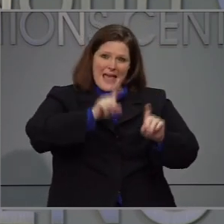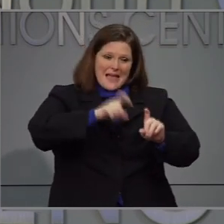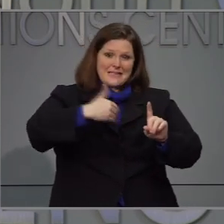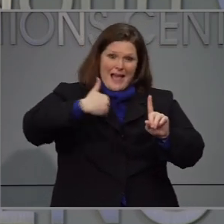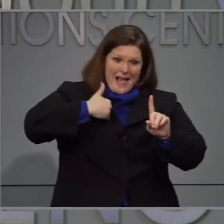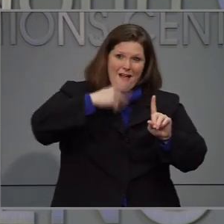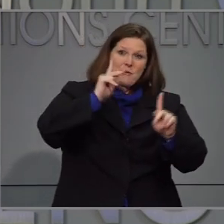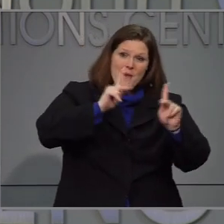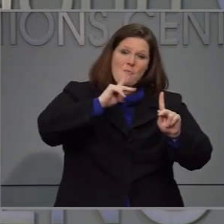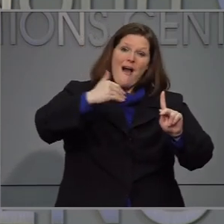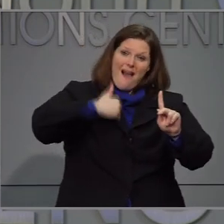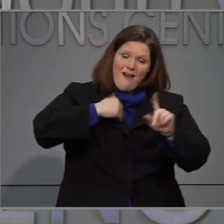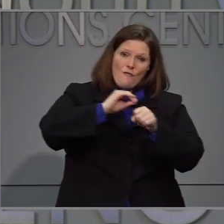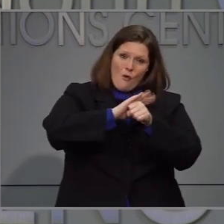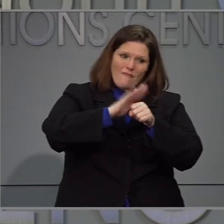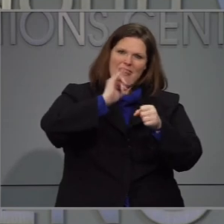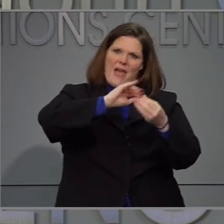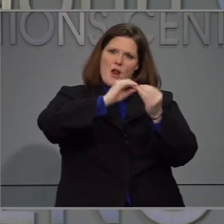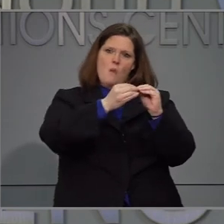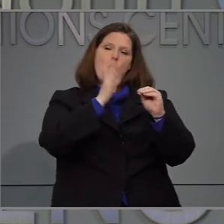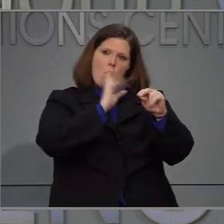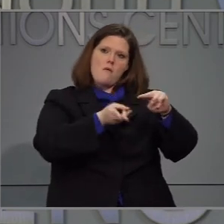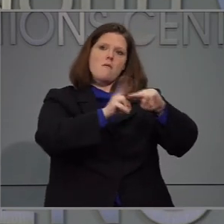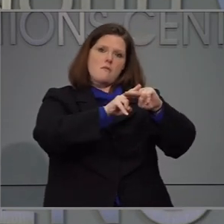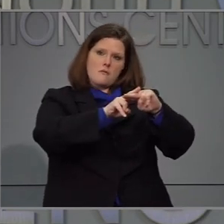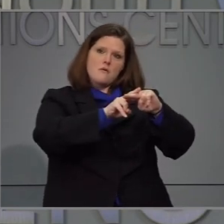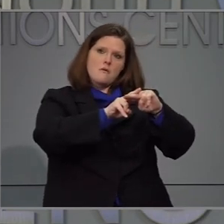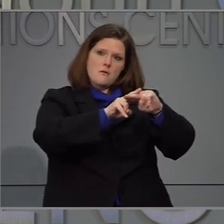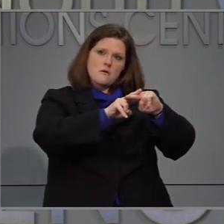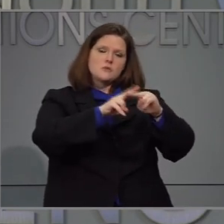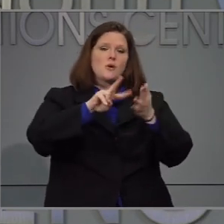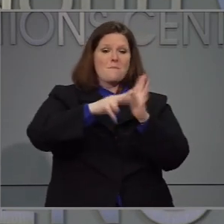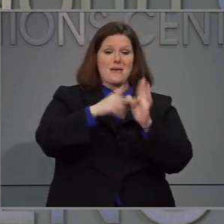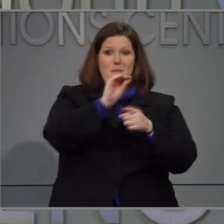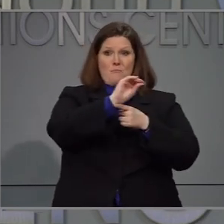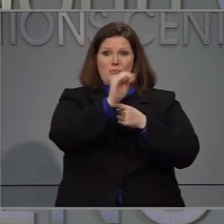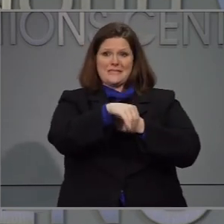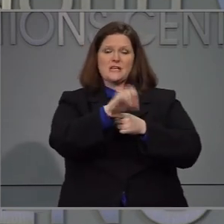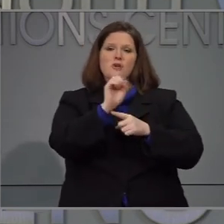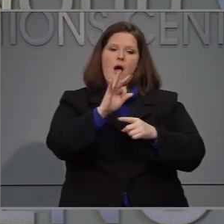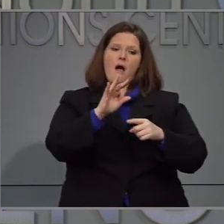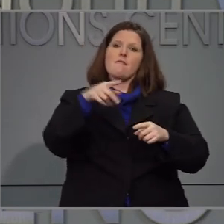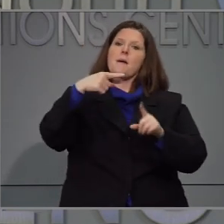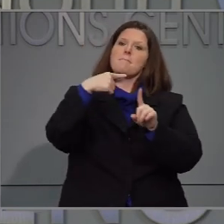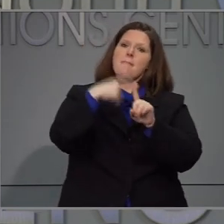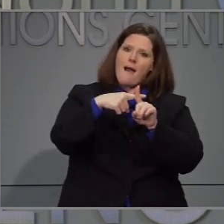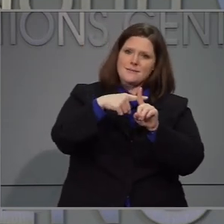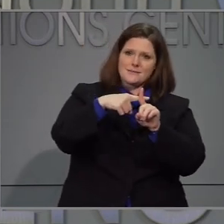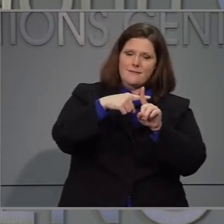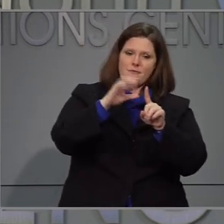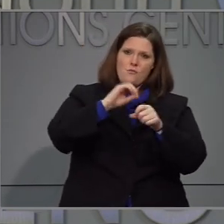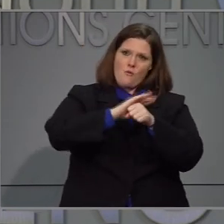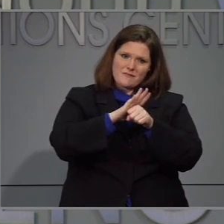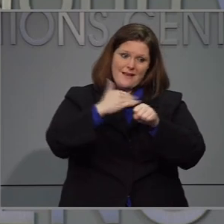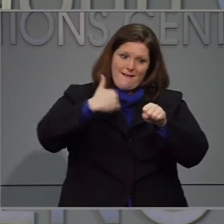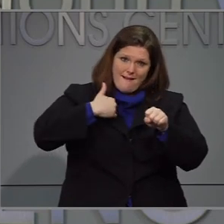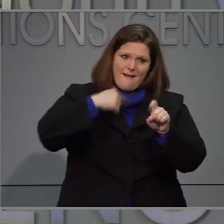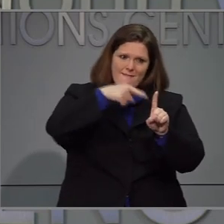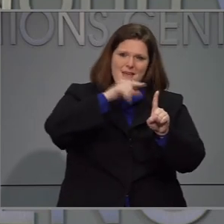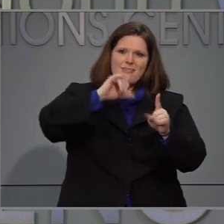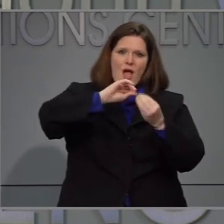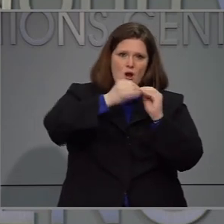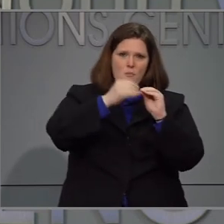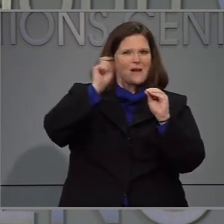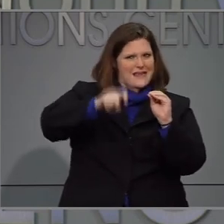have. So the percentage of overall positive tests is going to be an important indicator for us, and that's headed downward. So